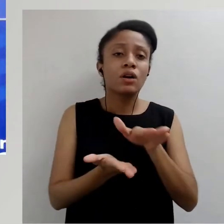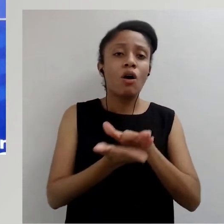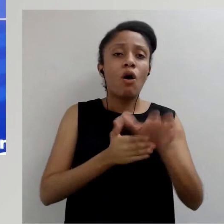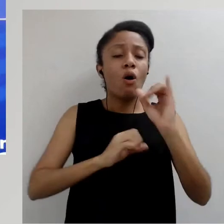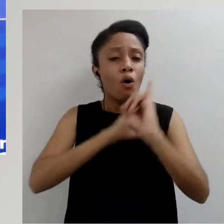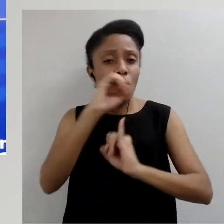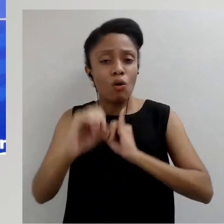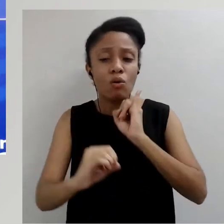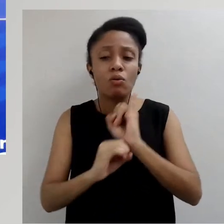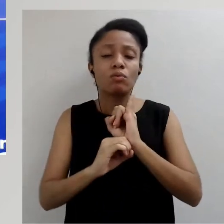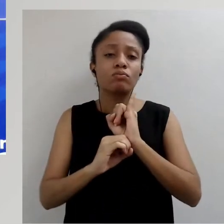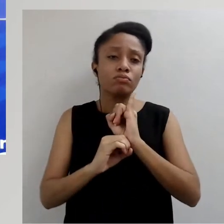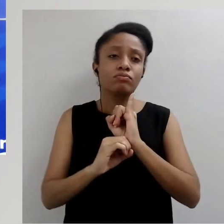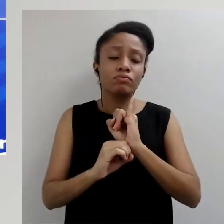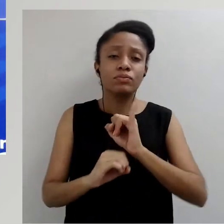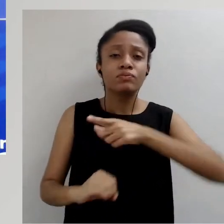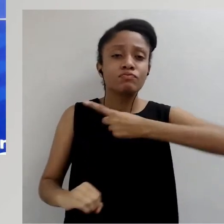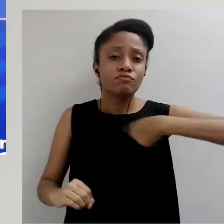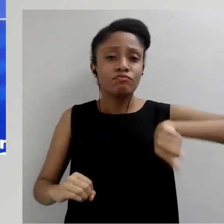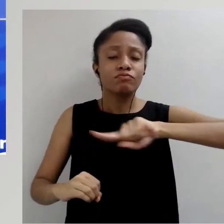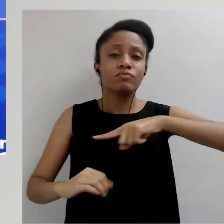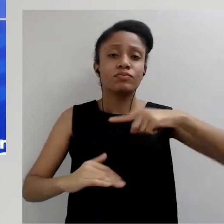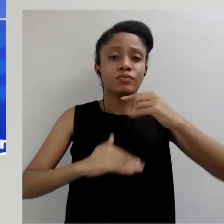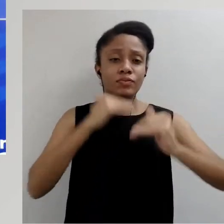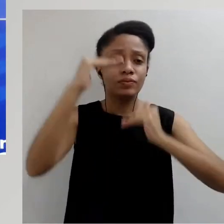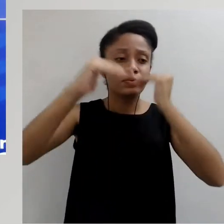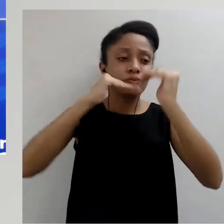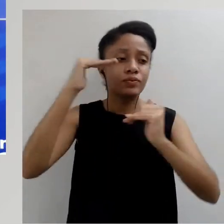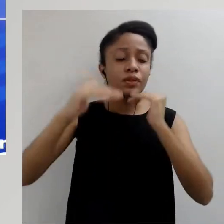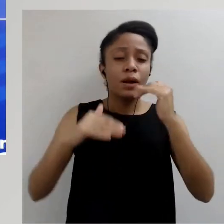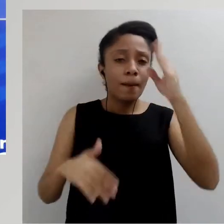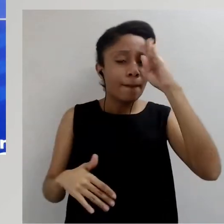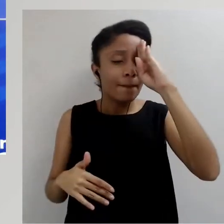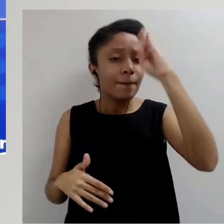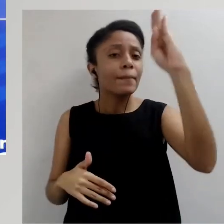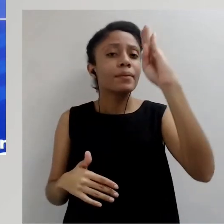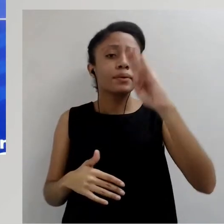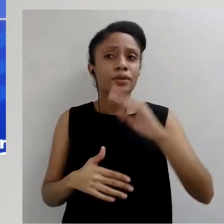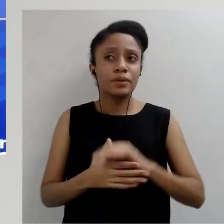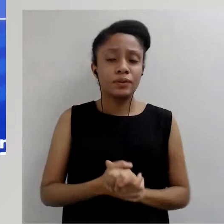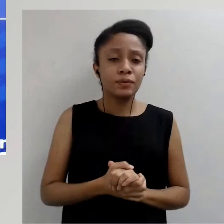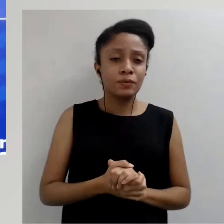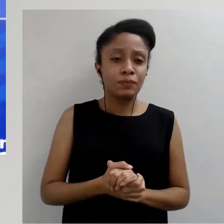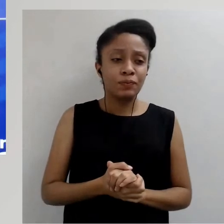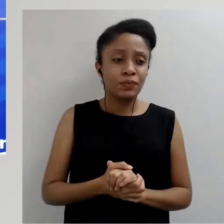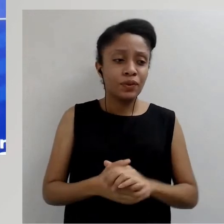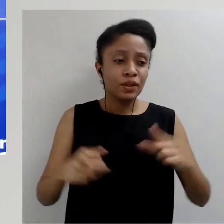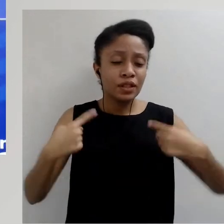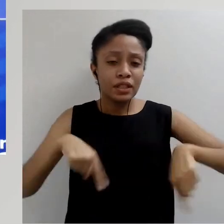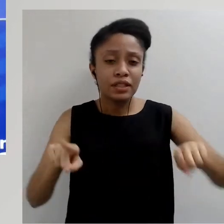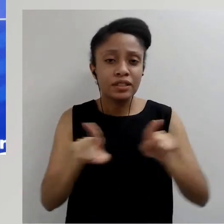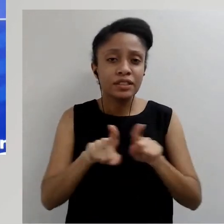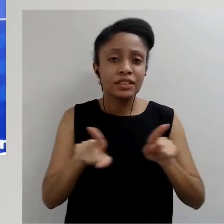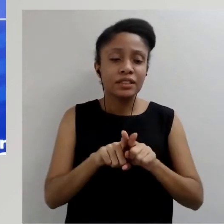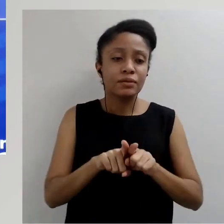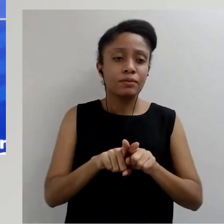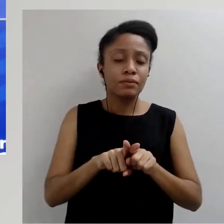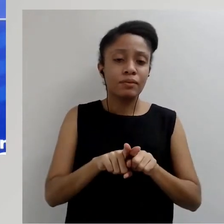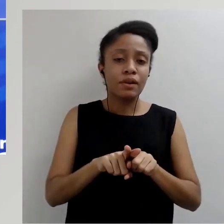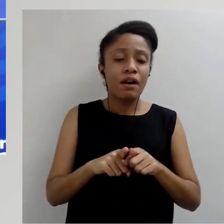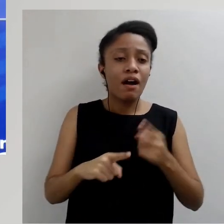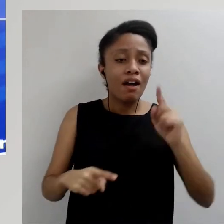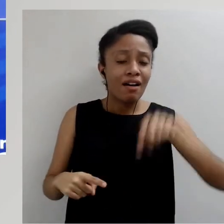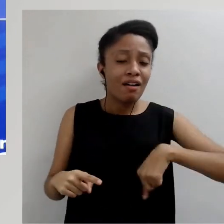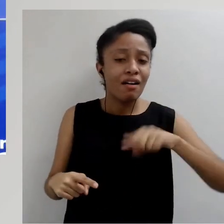social fairs and online work, we had a lot of investment, mainly in training